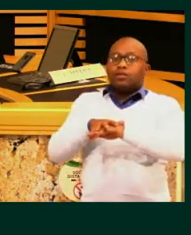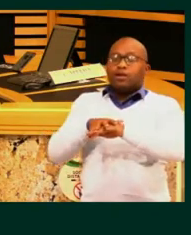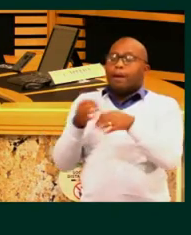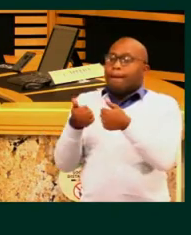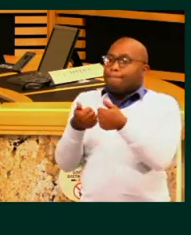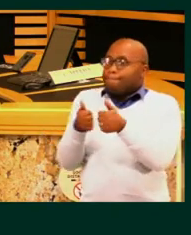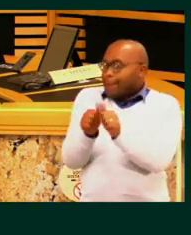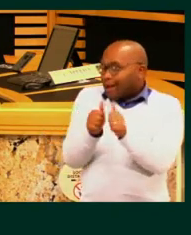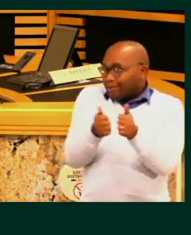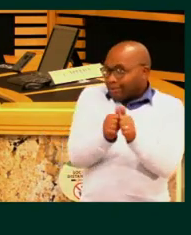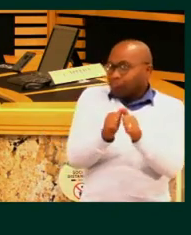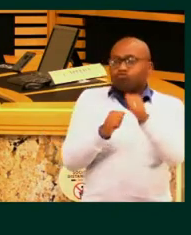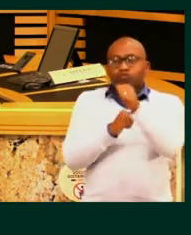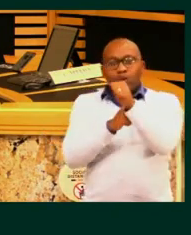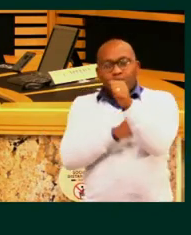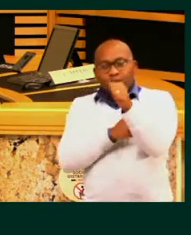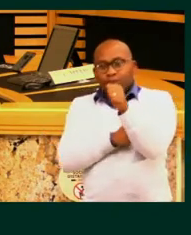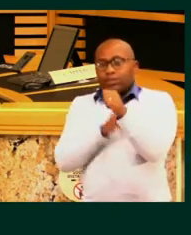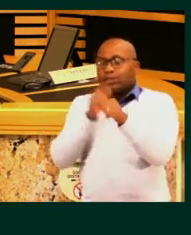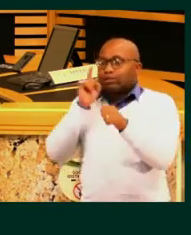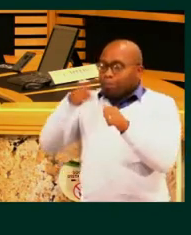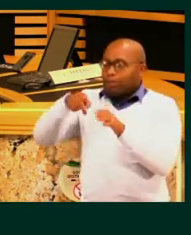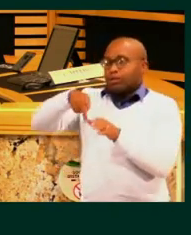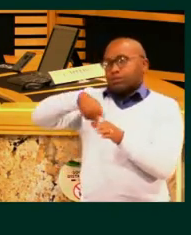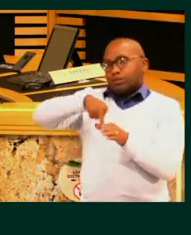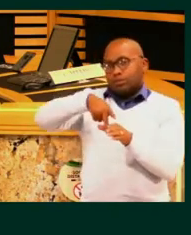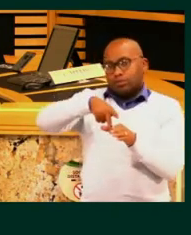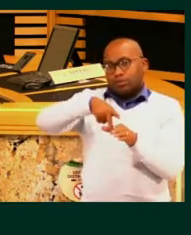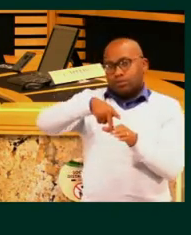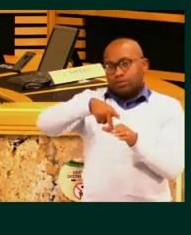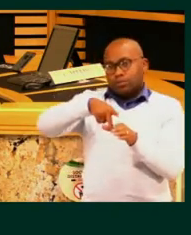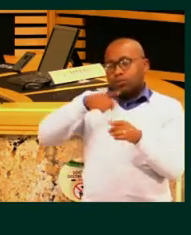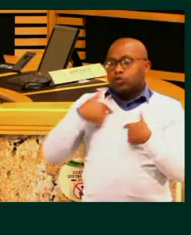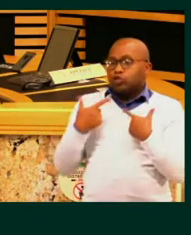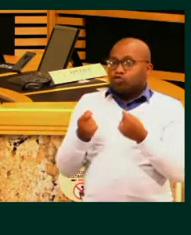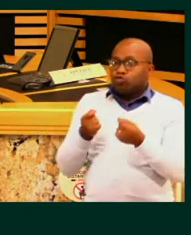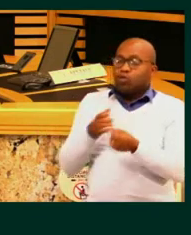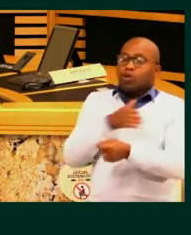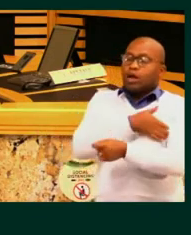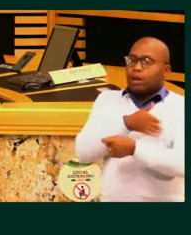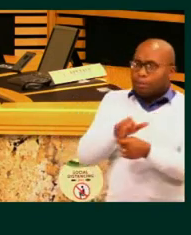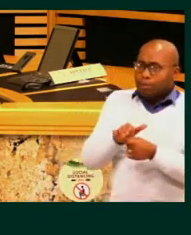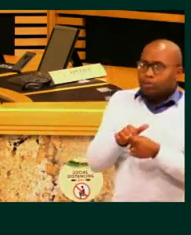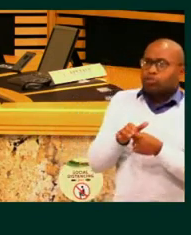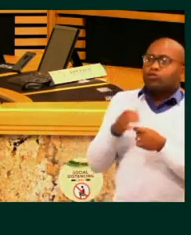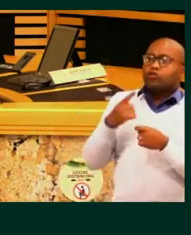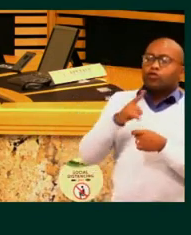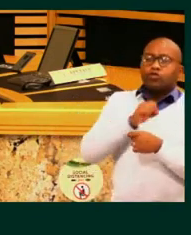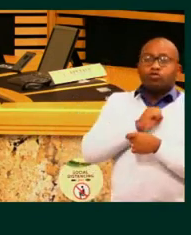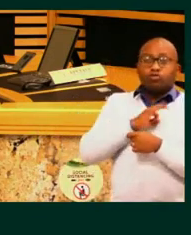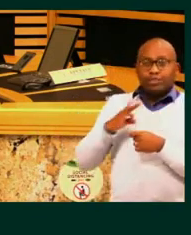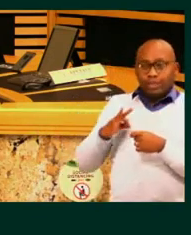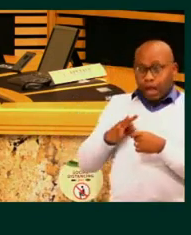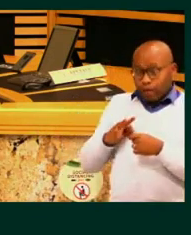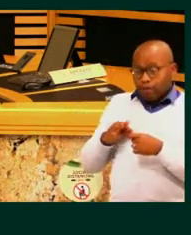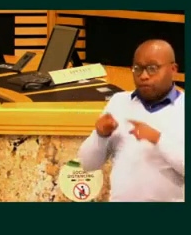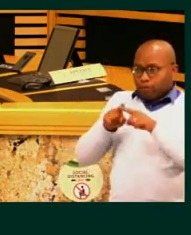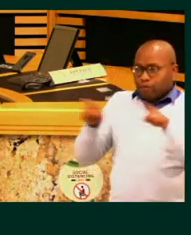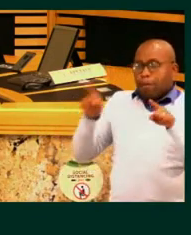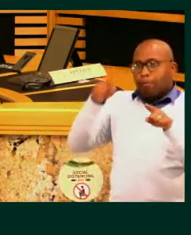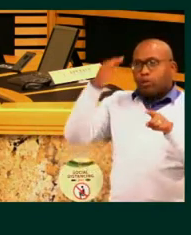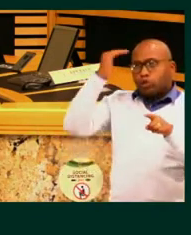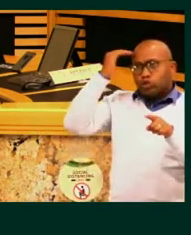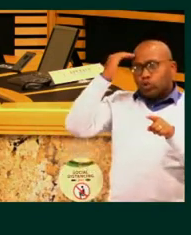stakeholders is crucial we continue to build capacity especially for Frontline officials as part of our work in the prevention and